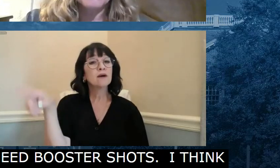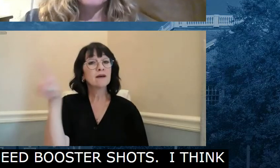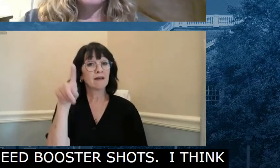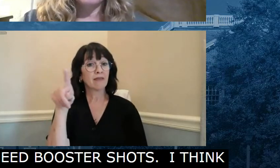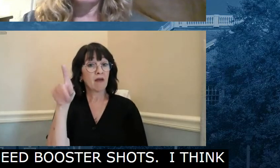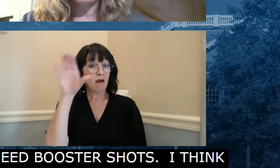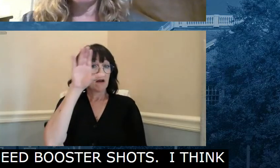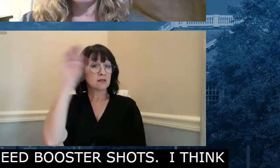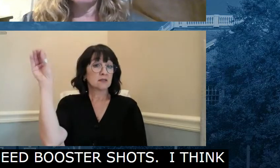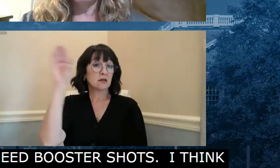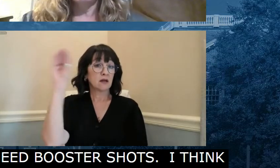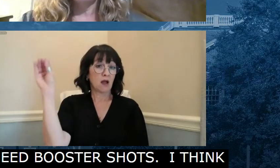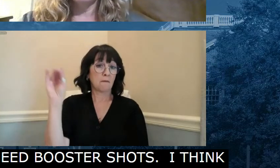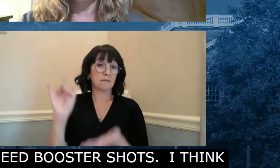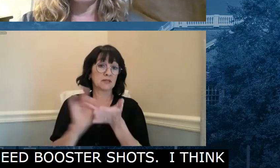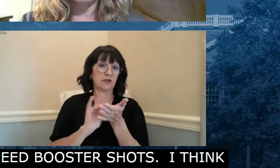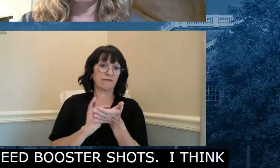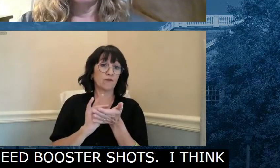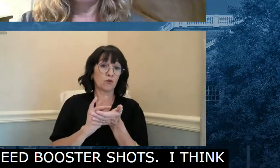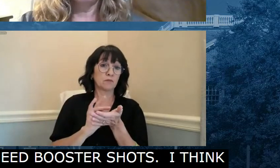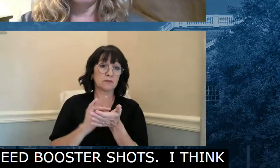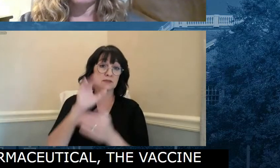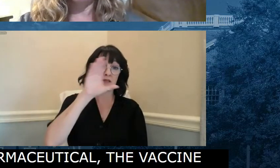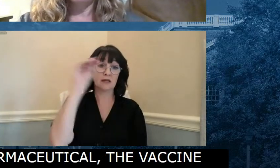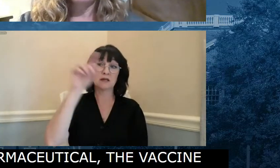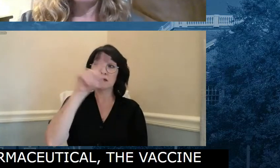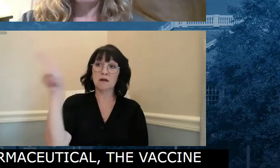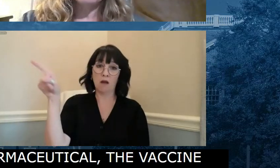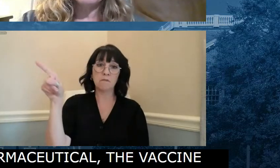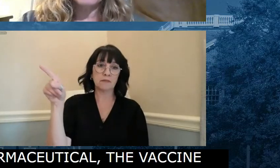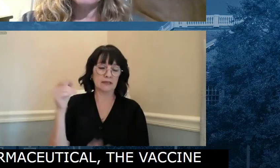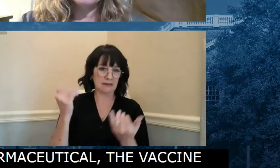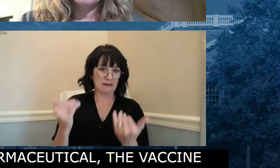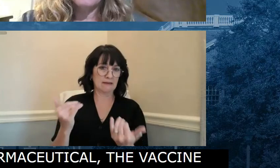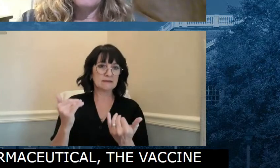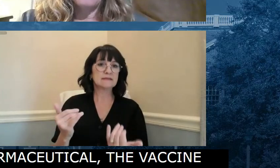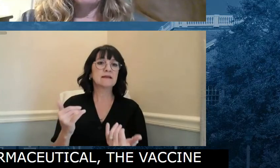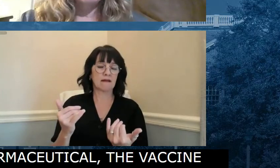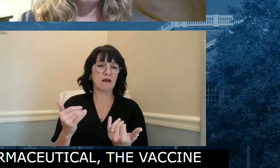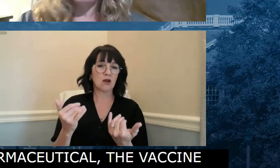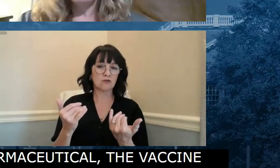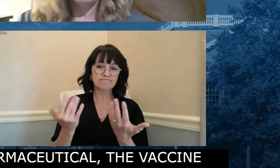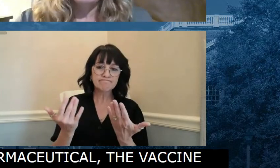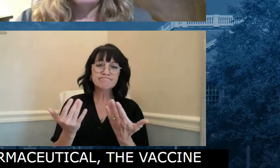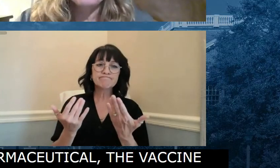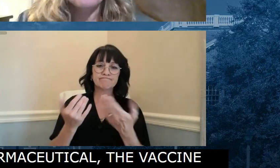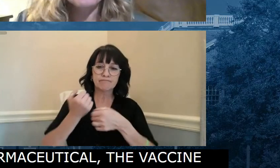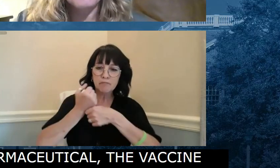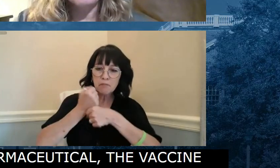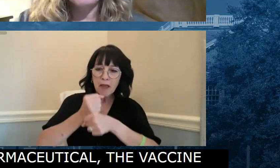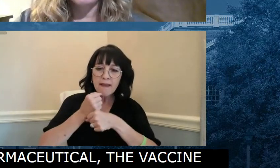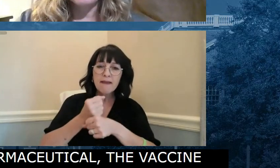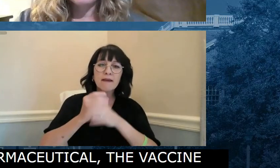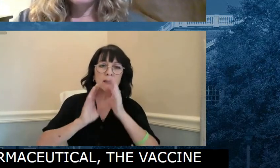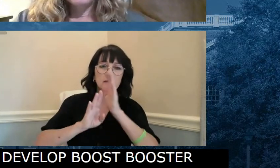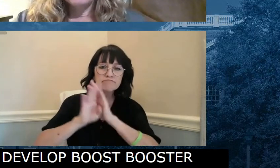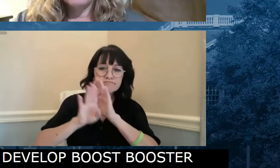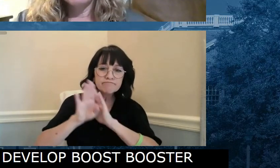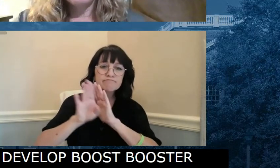are, gearing up to develop booster shots. But what we don't know yet